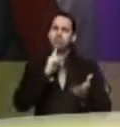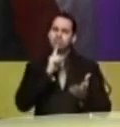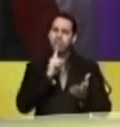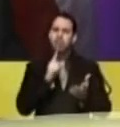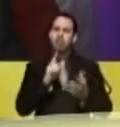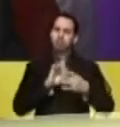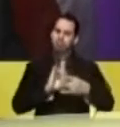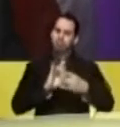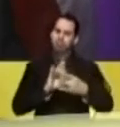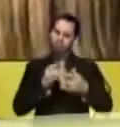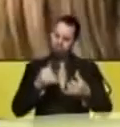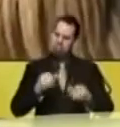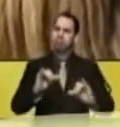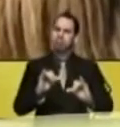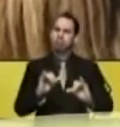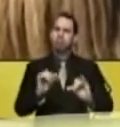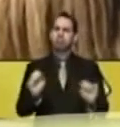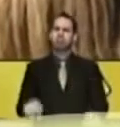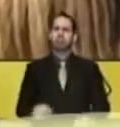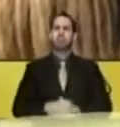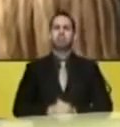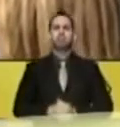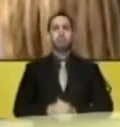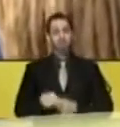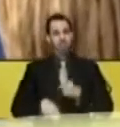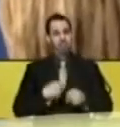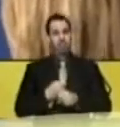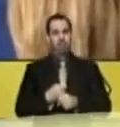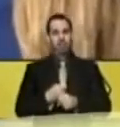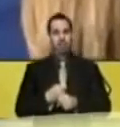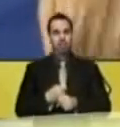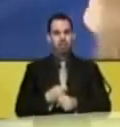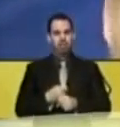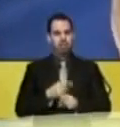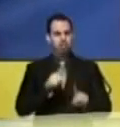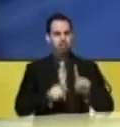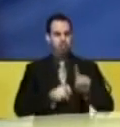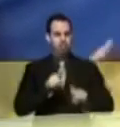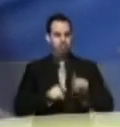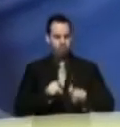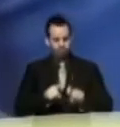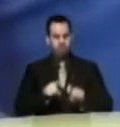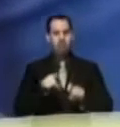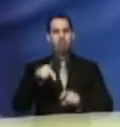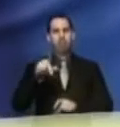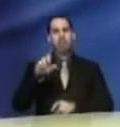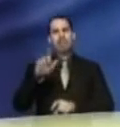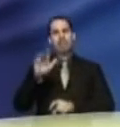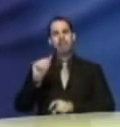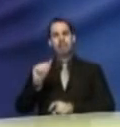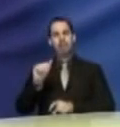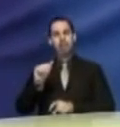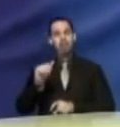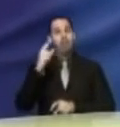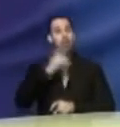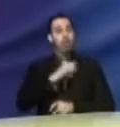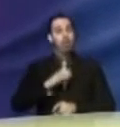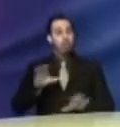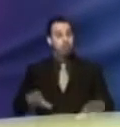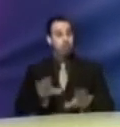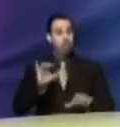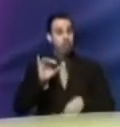those relationships are still good here. Sabe que este año habrá una consulta plebiscitaria y no vaciló en decir que para que el Congreso actúe sobre